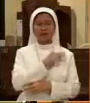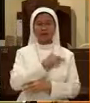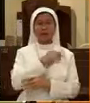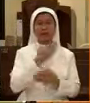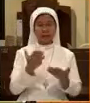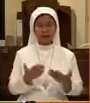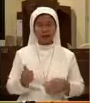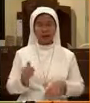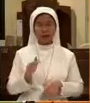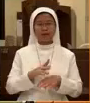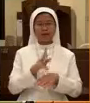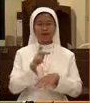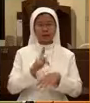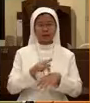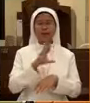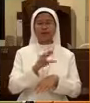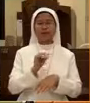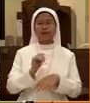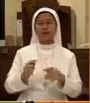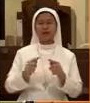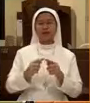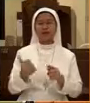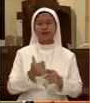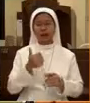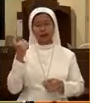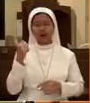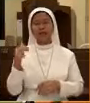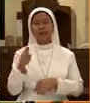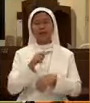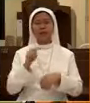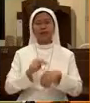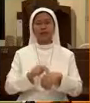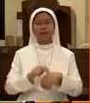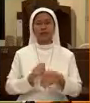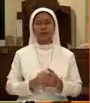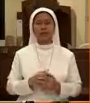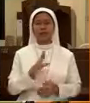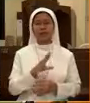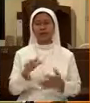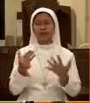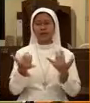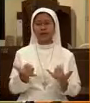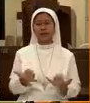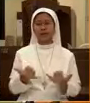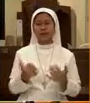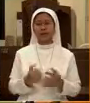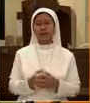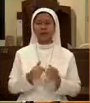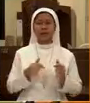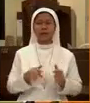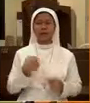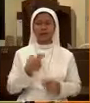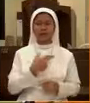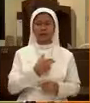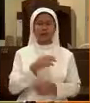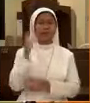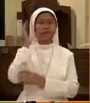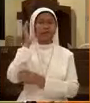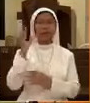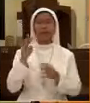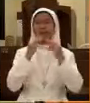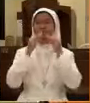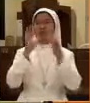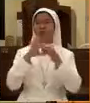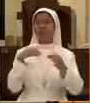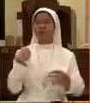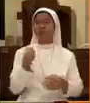in the Philippines and beyond our borders. And now, let us listen to the message of